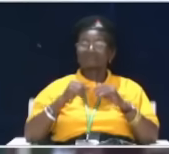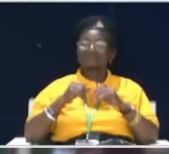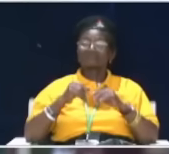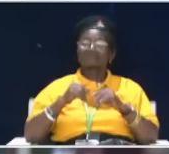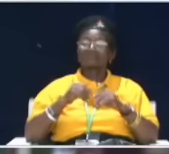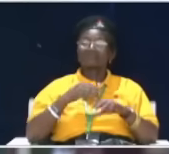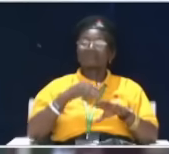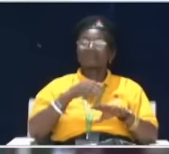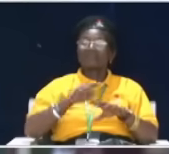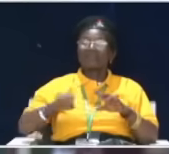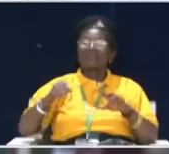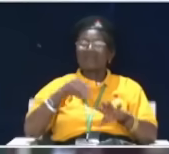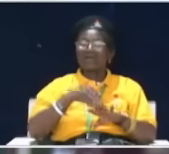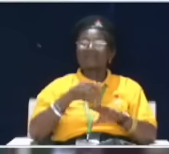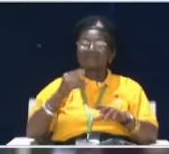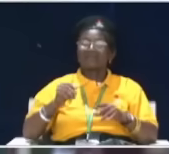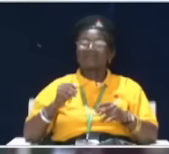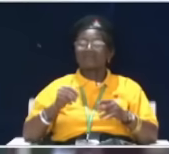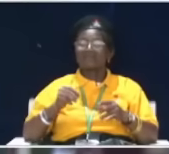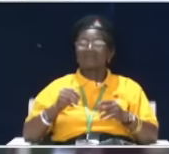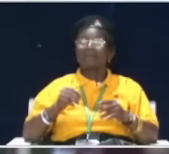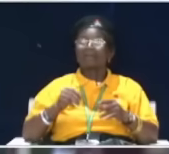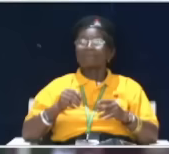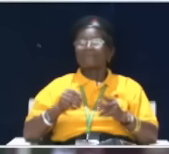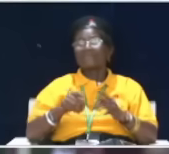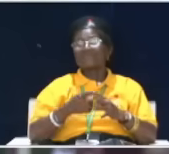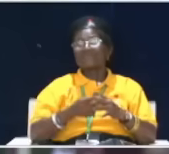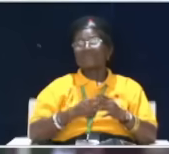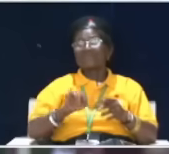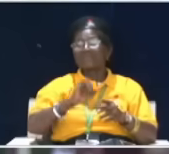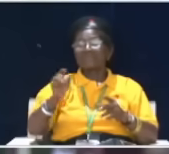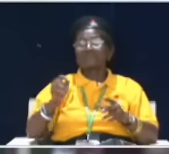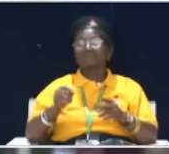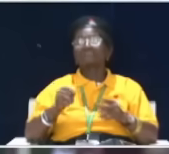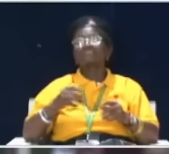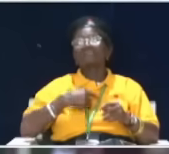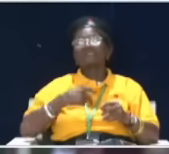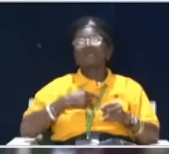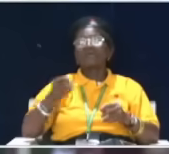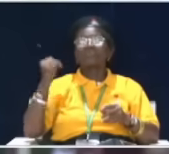the beginning, Peter was a total failure.